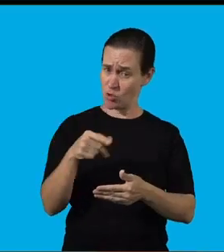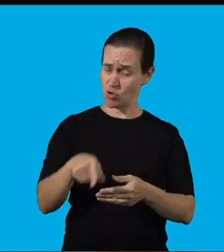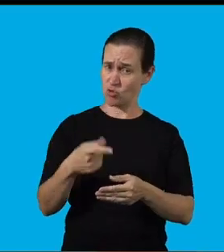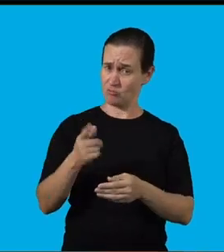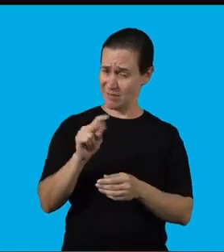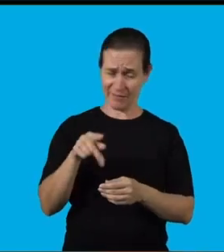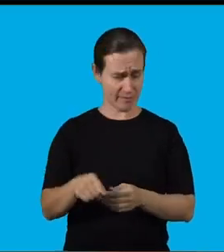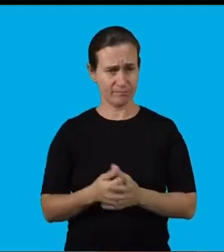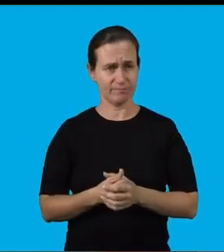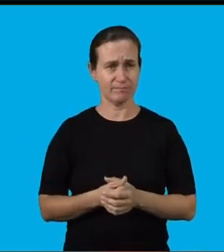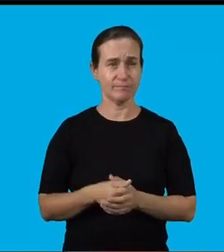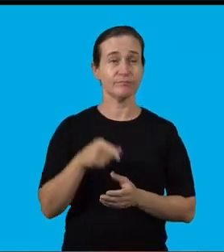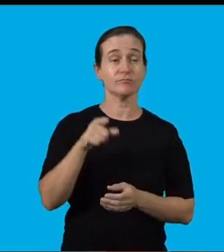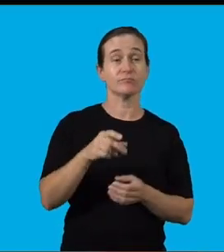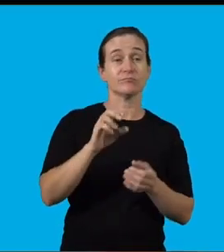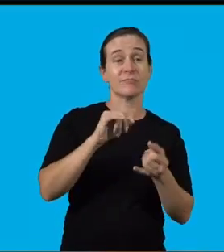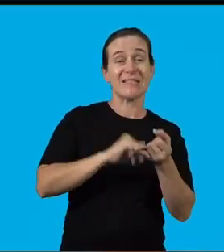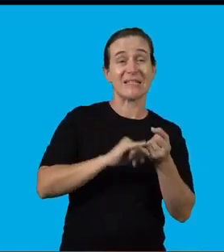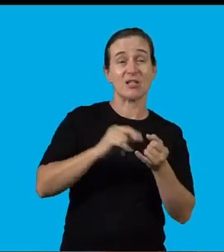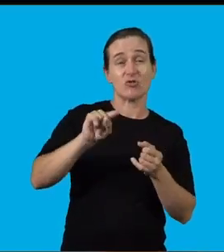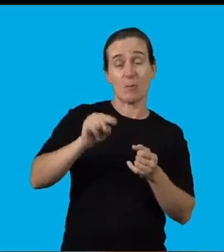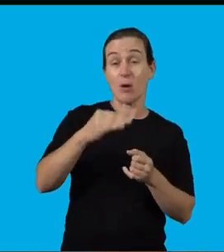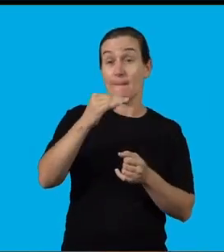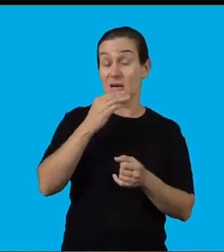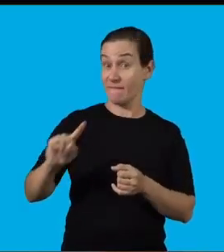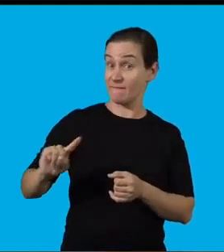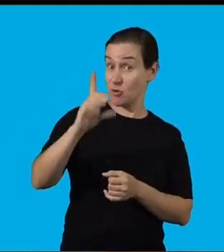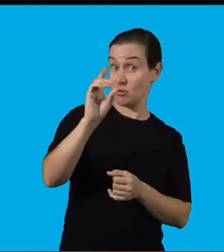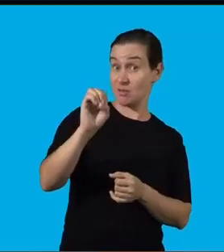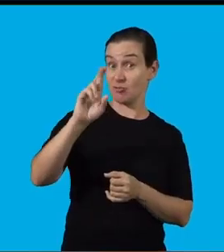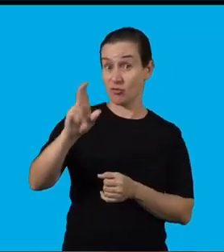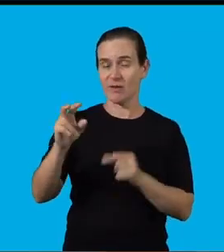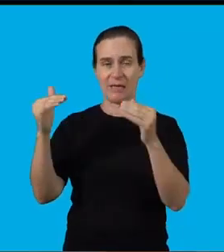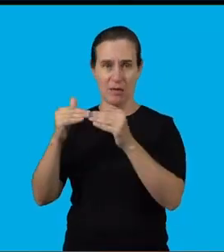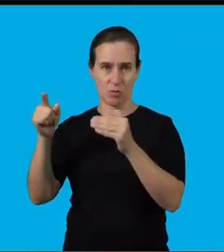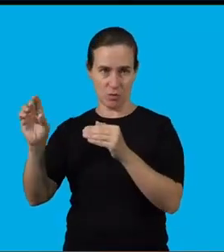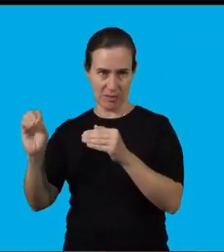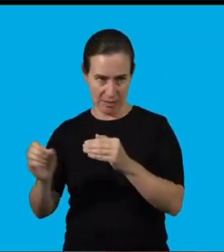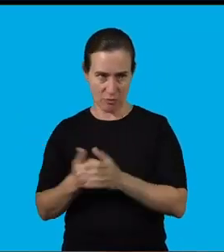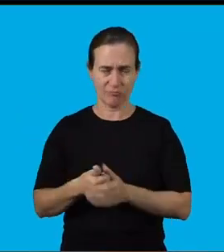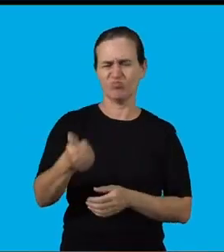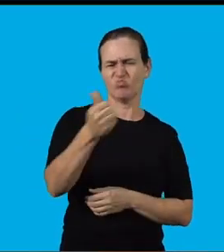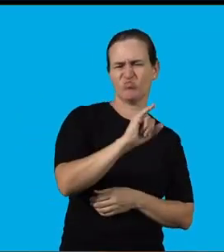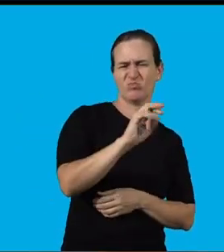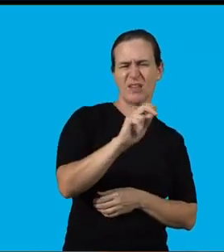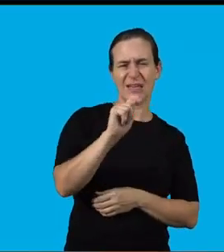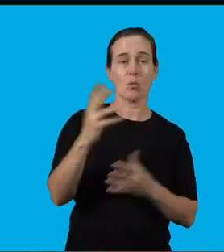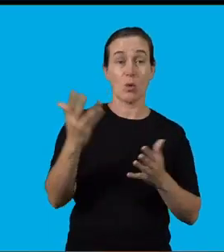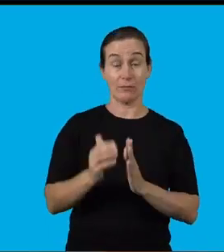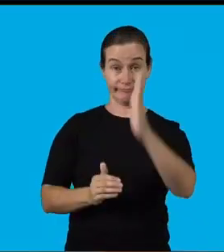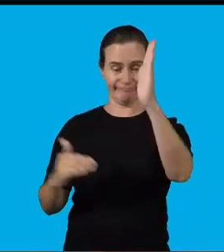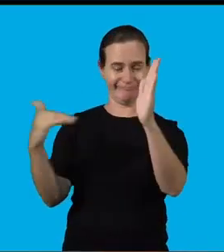point where the graph turns. It's where the first derivative is equal to 0. Your intercept, so that's where the graph crosses